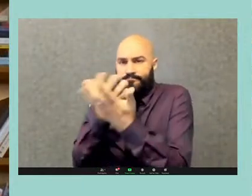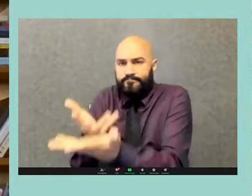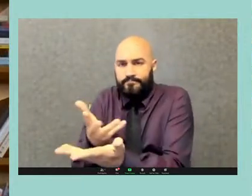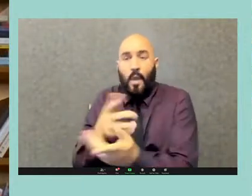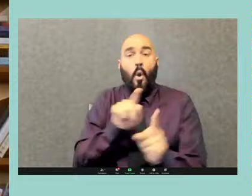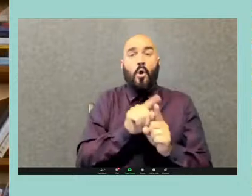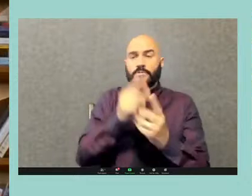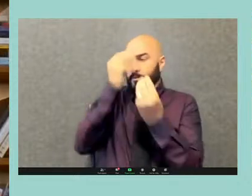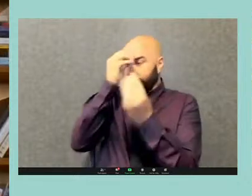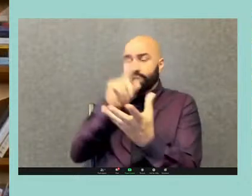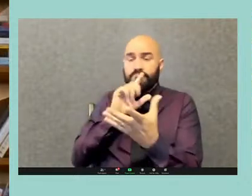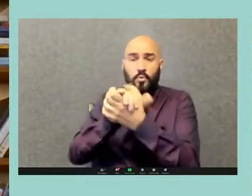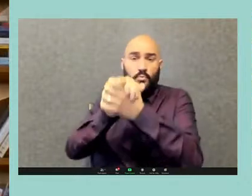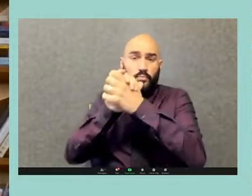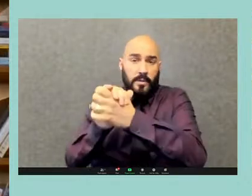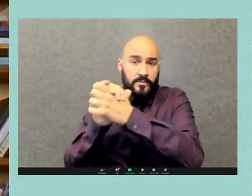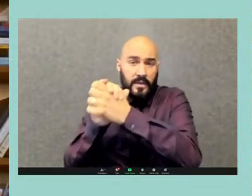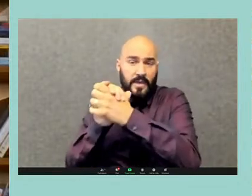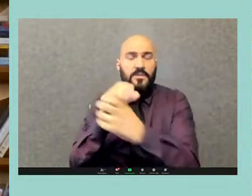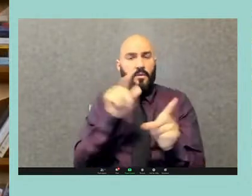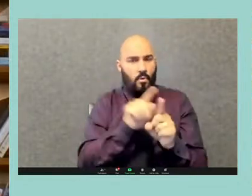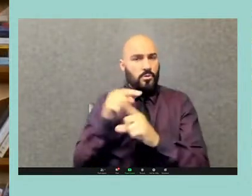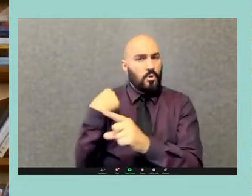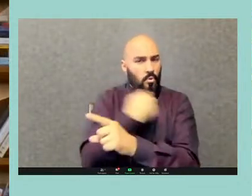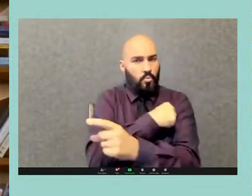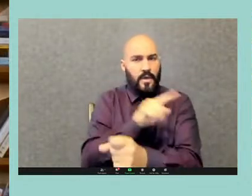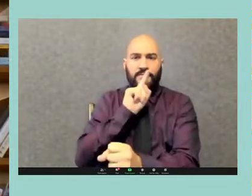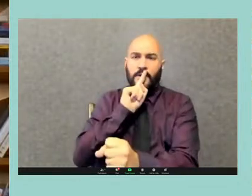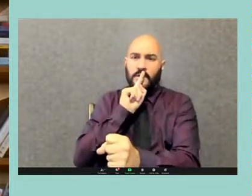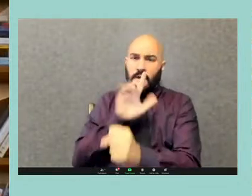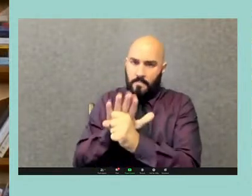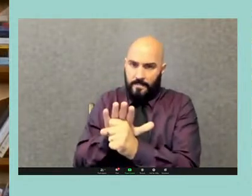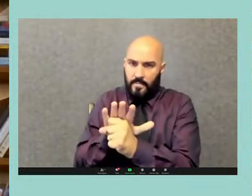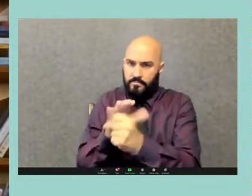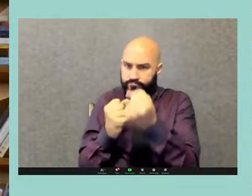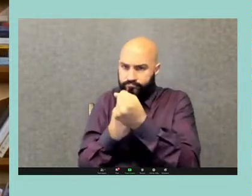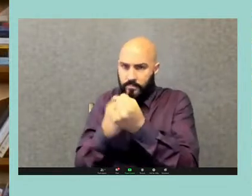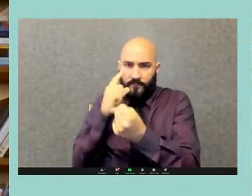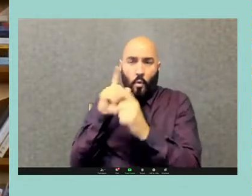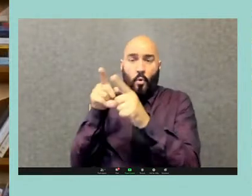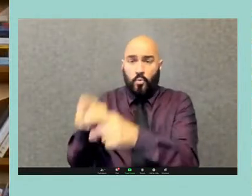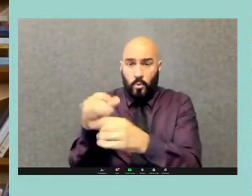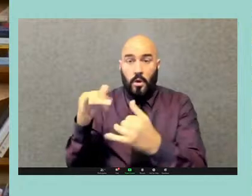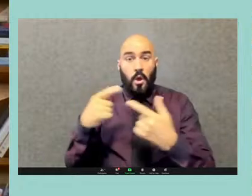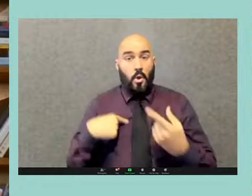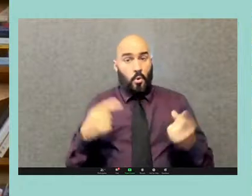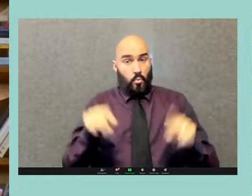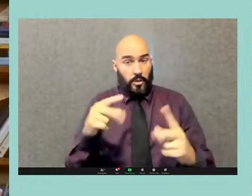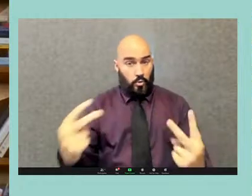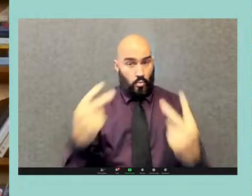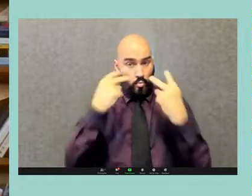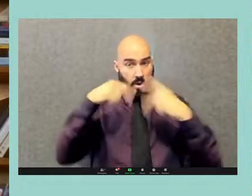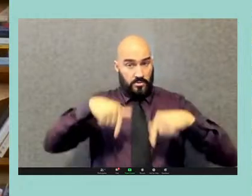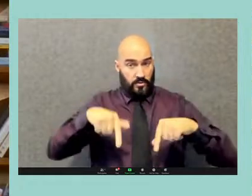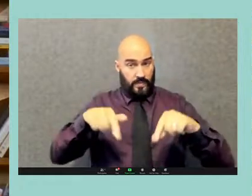our commitment. And as you watch the ceremony of bridging, I invite you to share into the chat other names